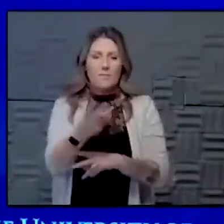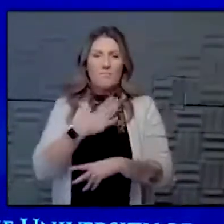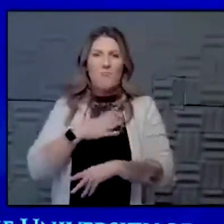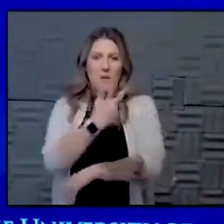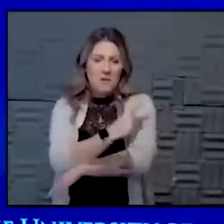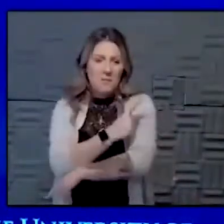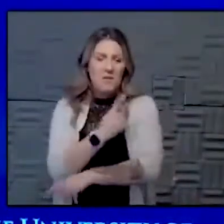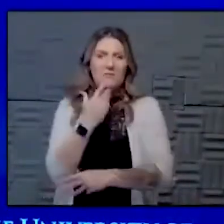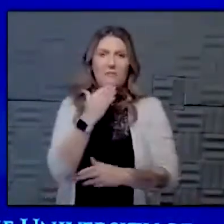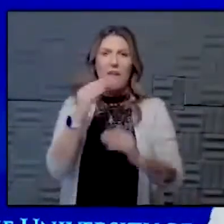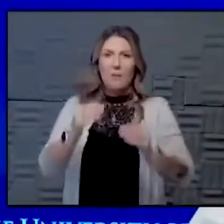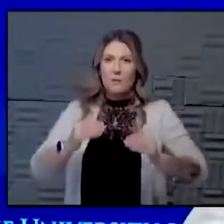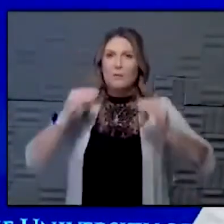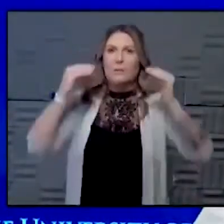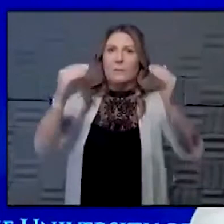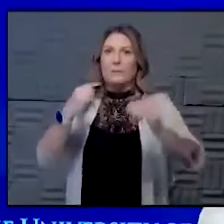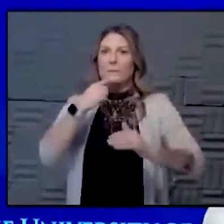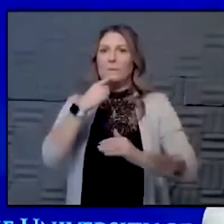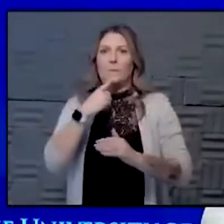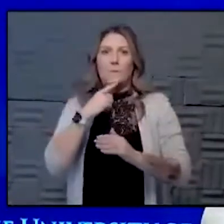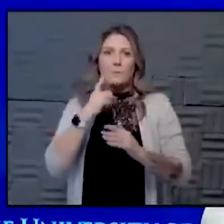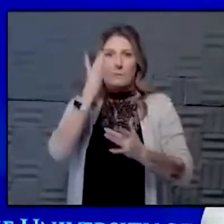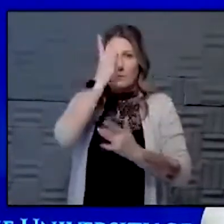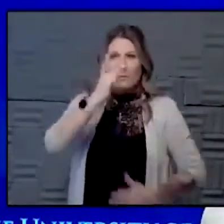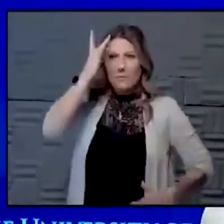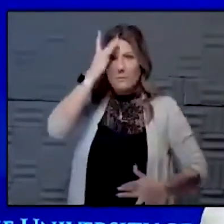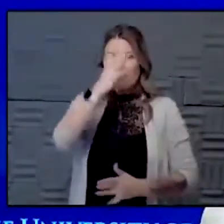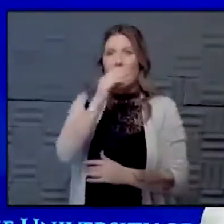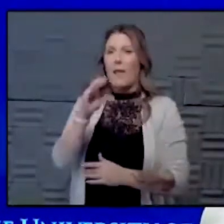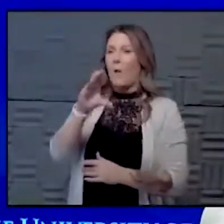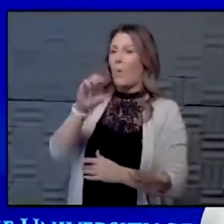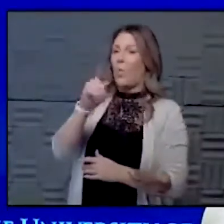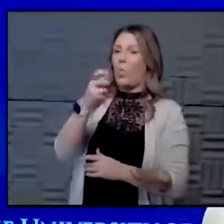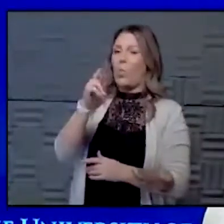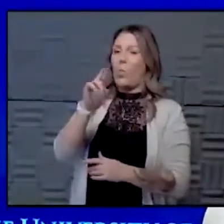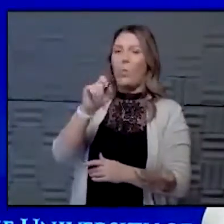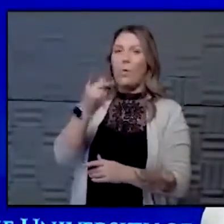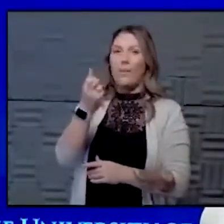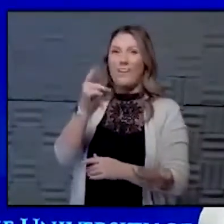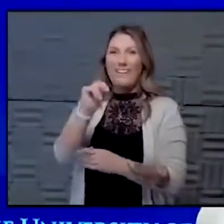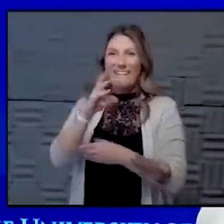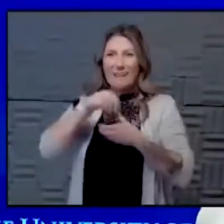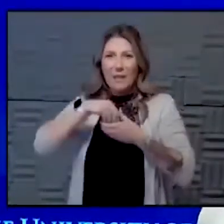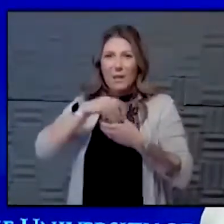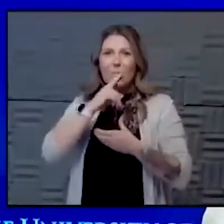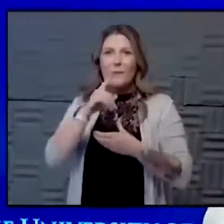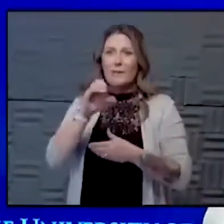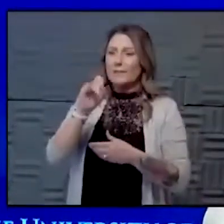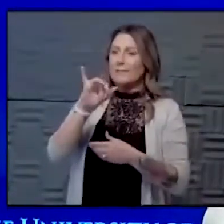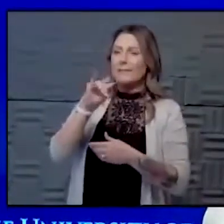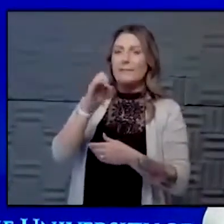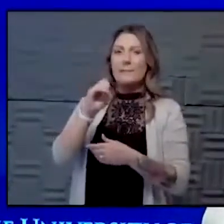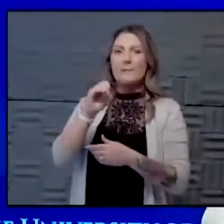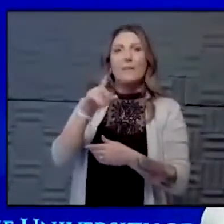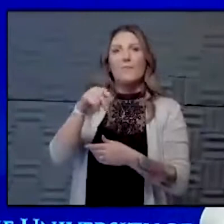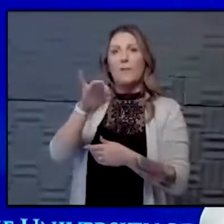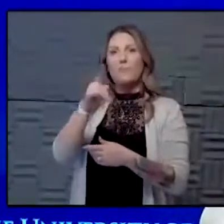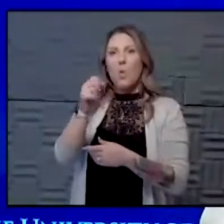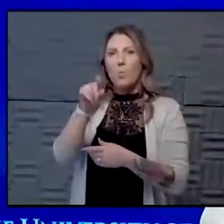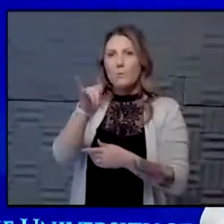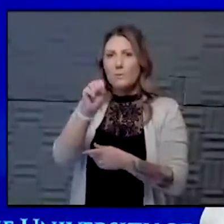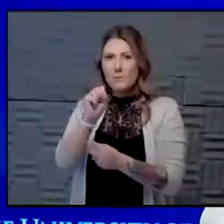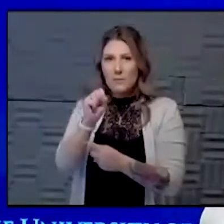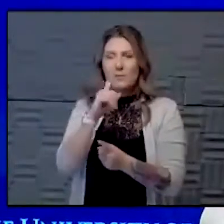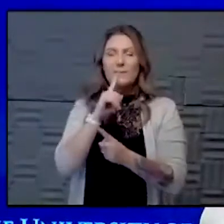have advanced disease have trouble maintaining caloric input with cystic fibrosis, we said, that's something to consider. But I think that going